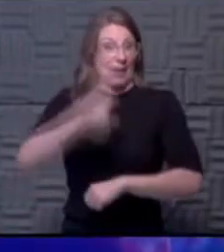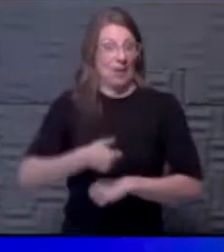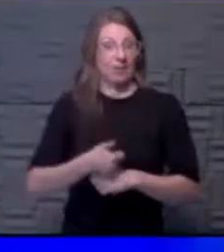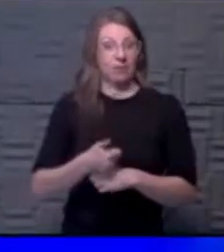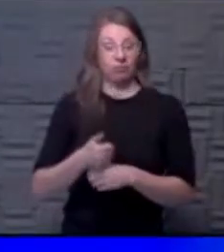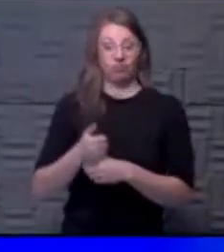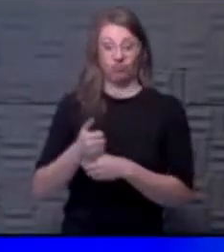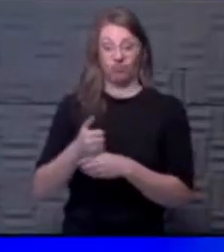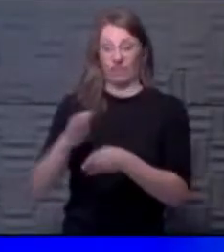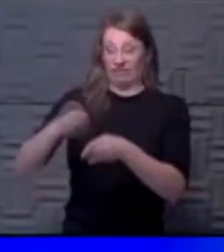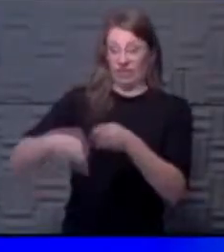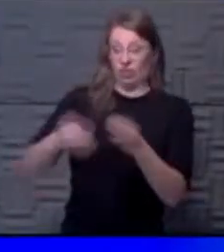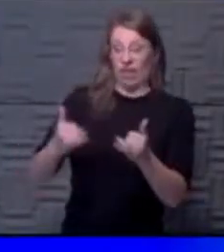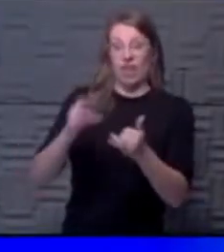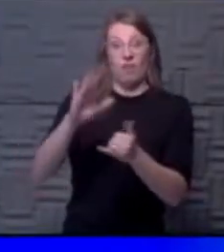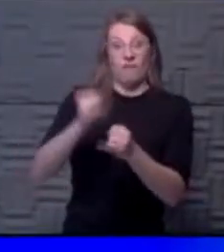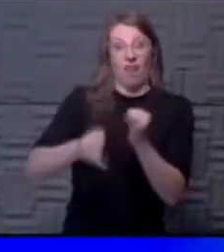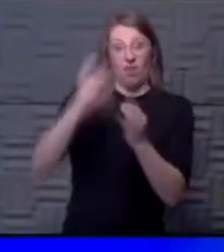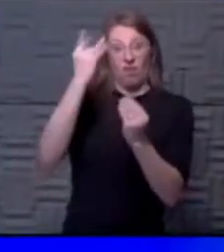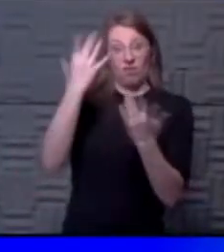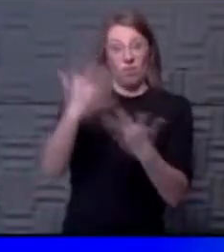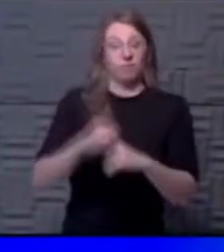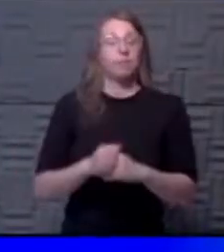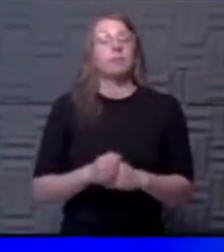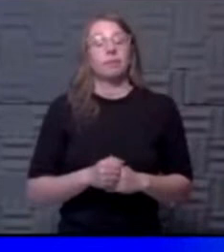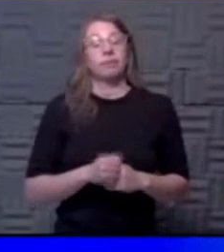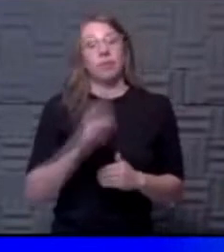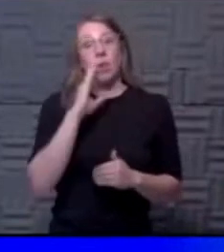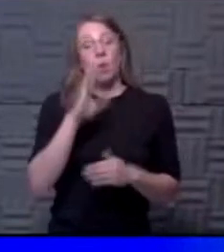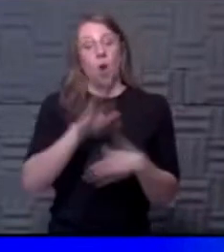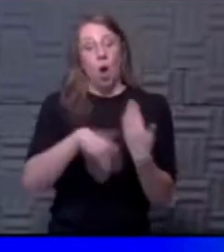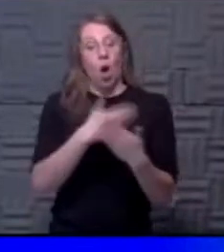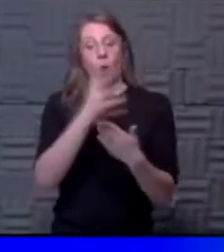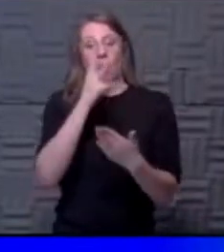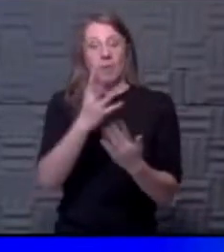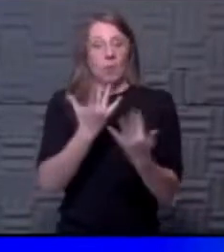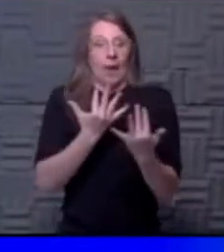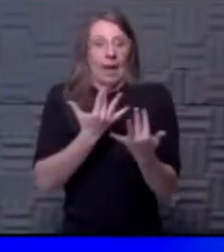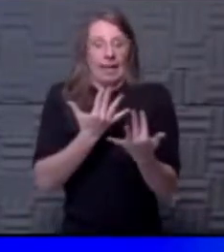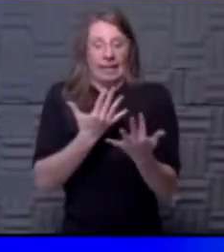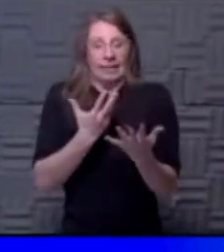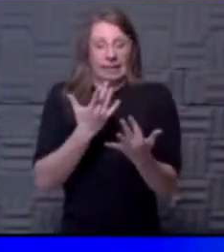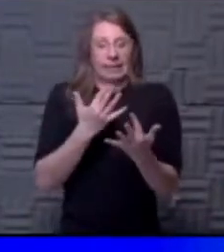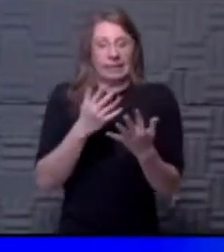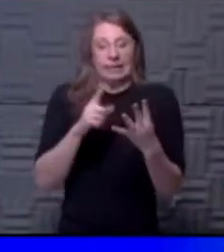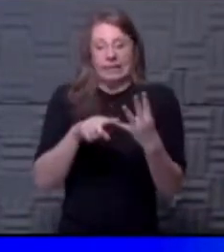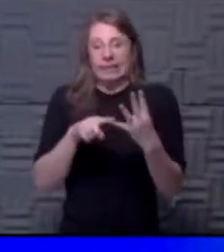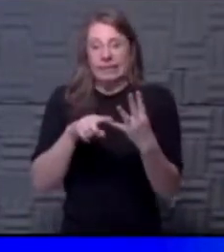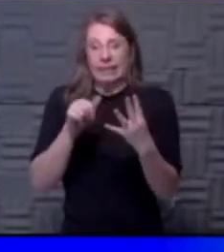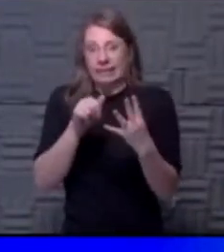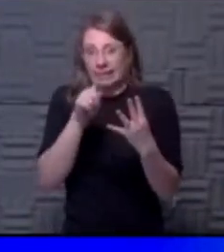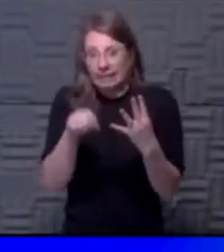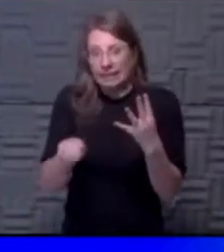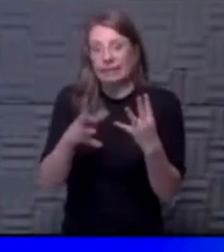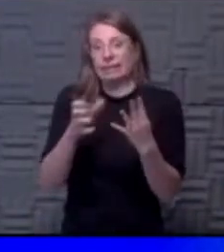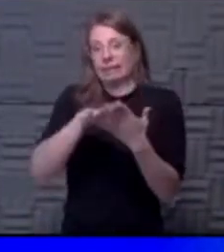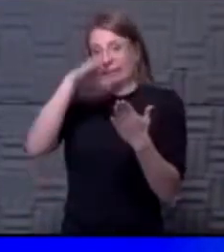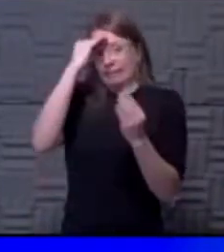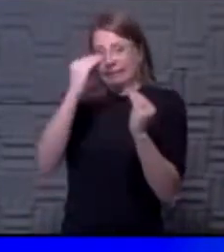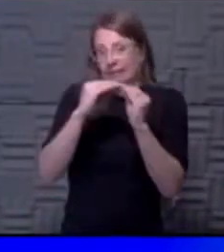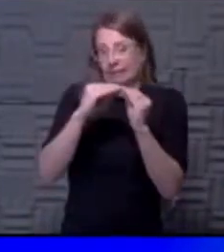wrap up today, any final thoughts? No, I know we'll all be waiting with bated breath to figure out some more about the AstraZeneca